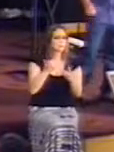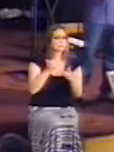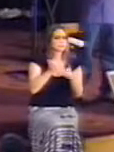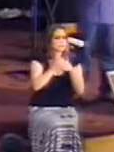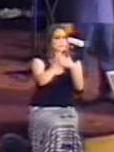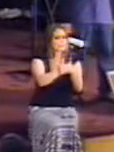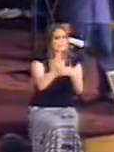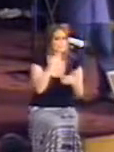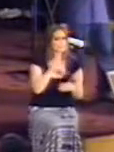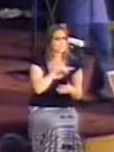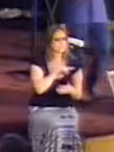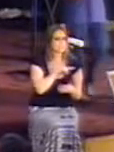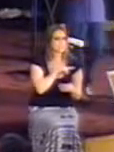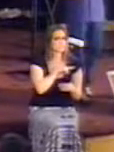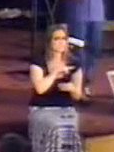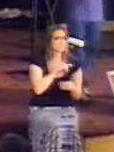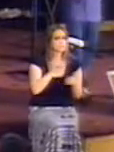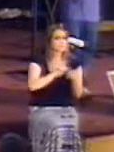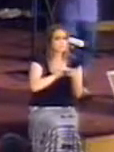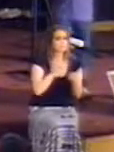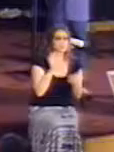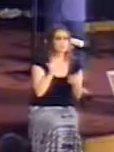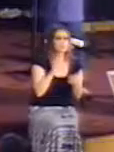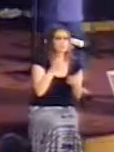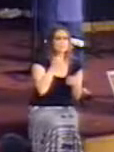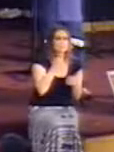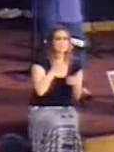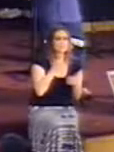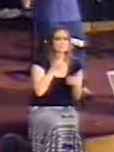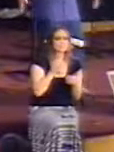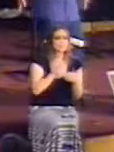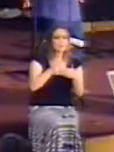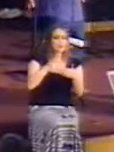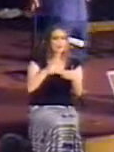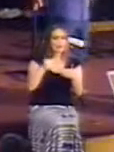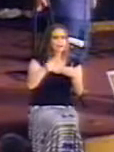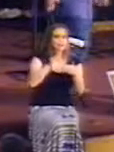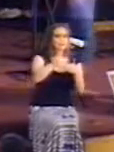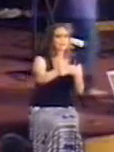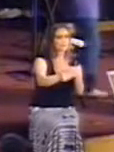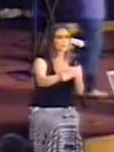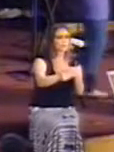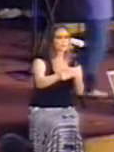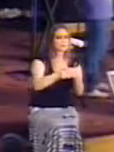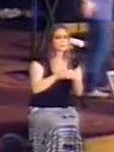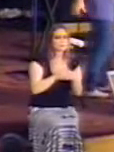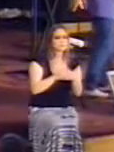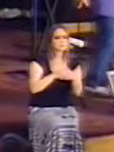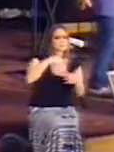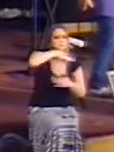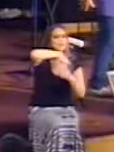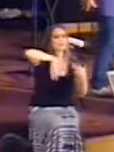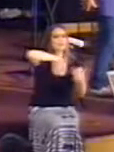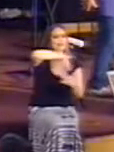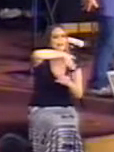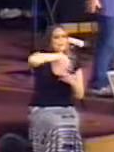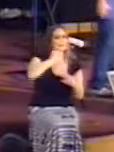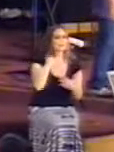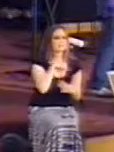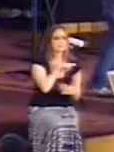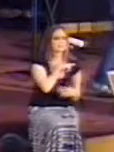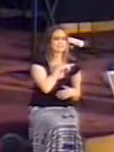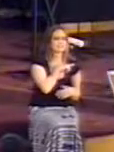Now they say in verse 5 there, it says He's behind, before, and in front. He surrounds us.